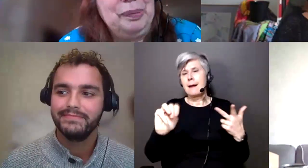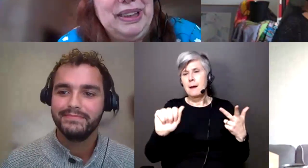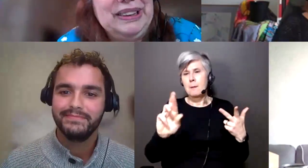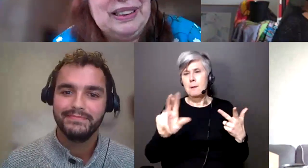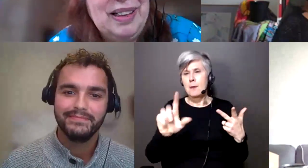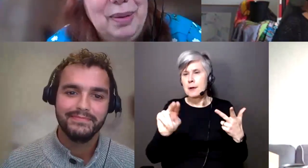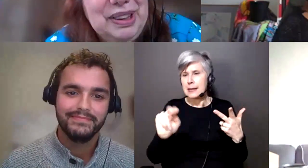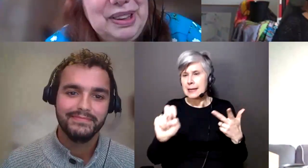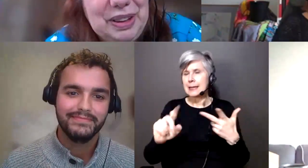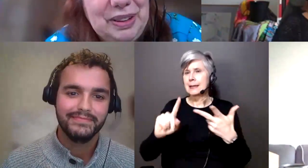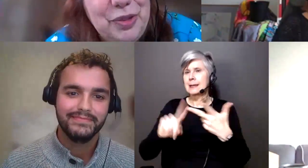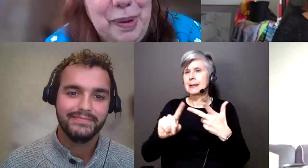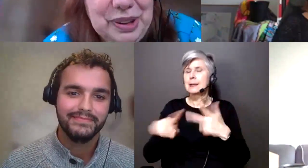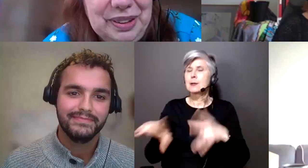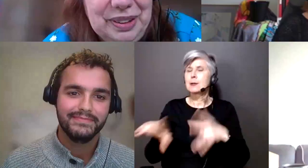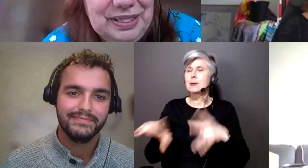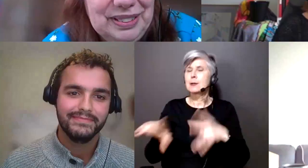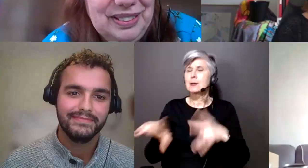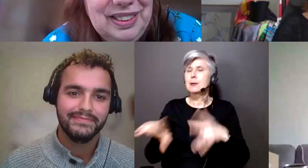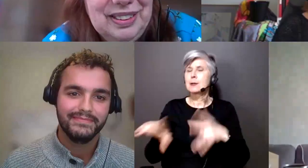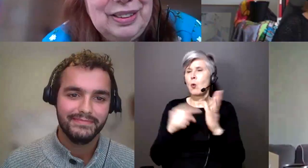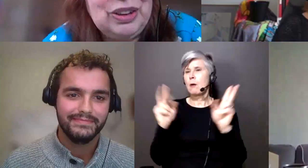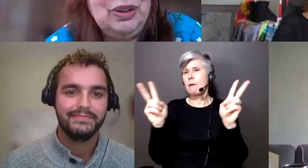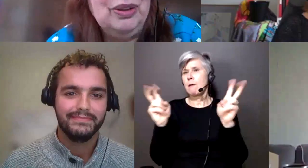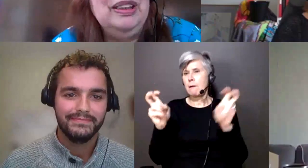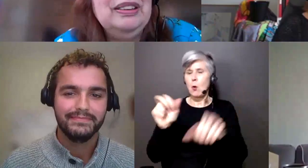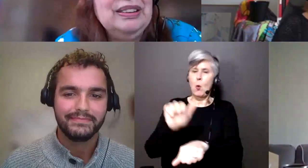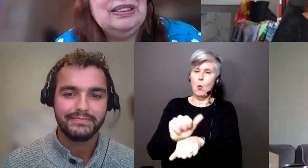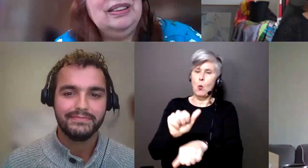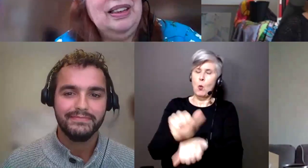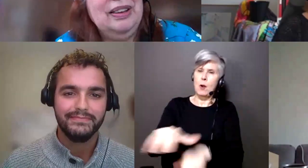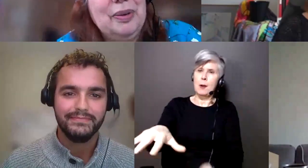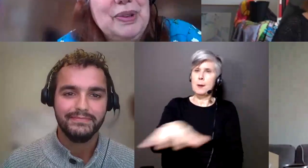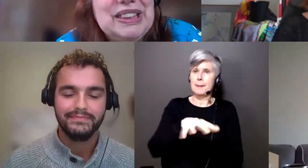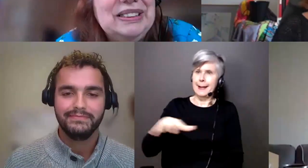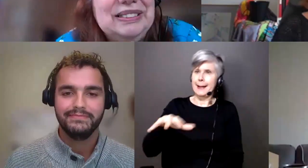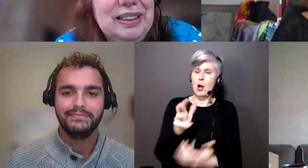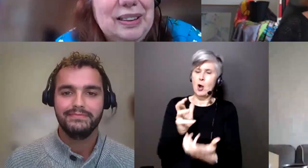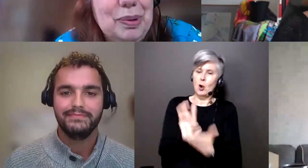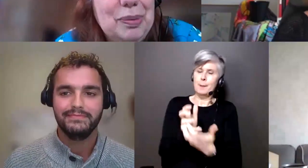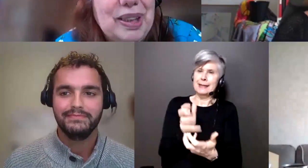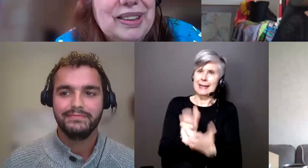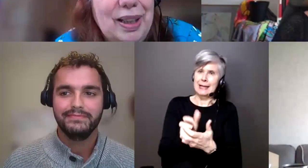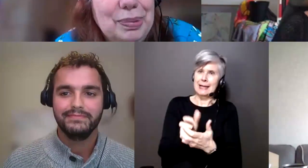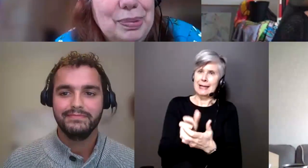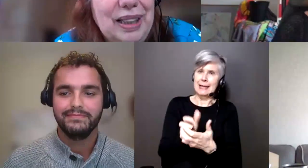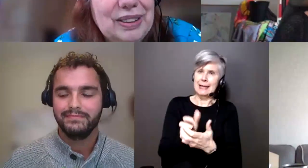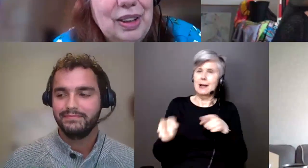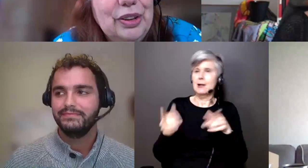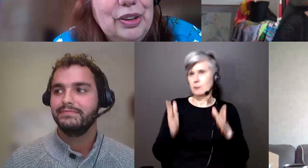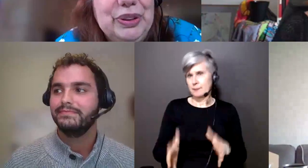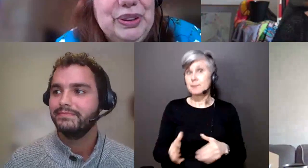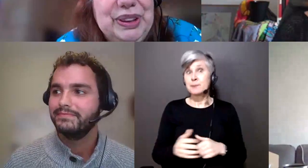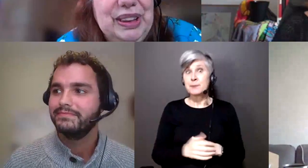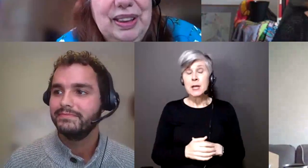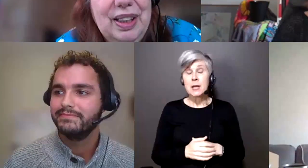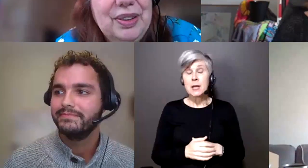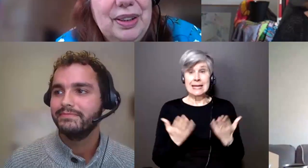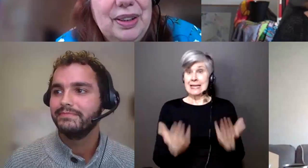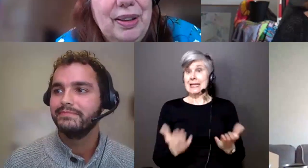our workplace accommodation specialist. So in this scenario, which is a little bit more complex,